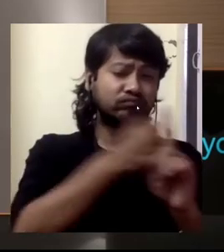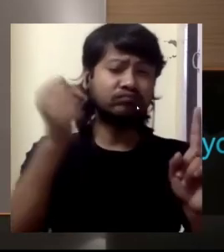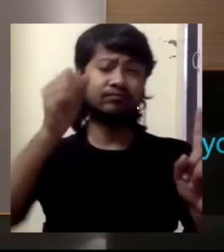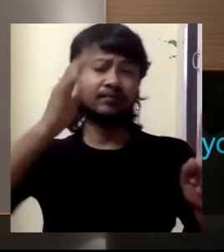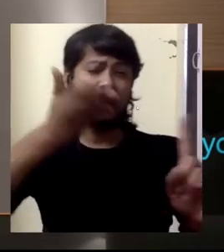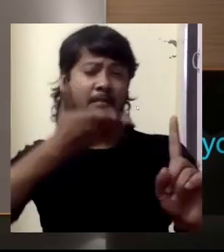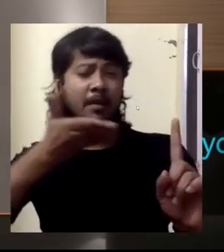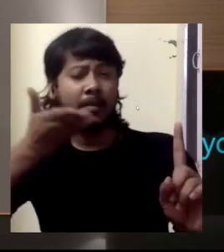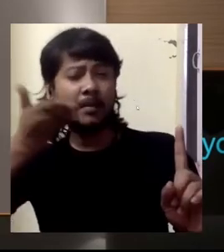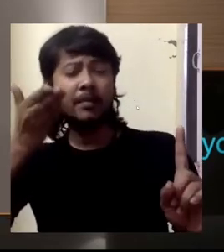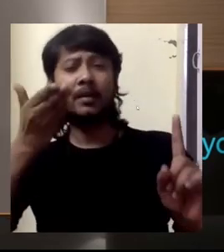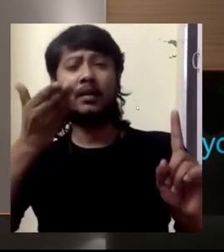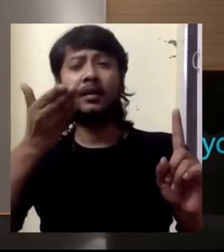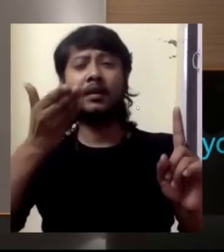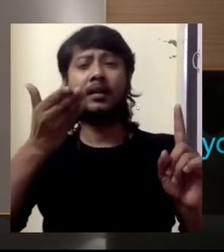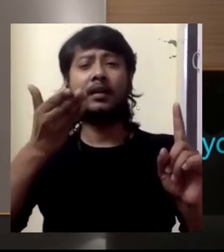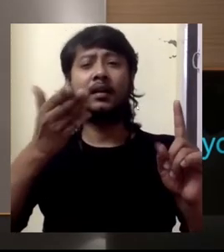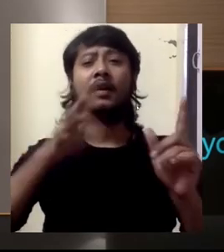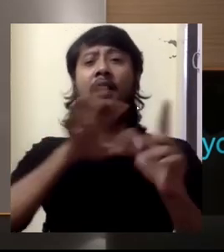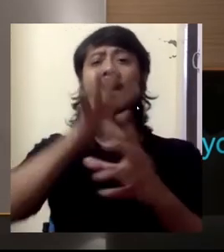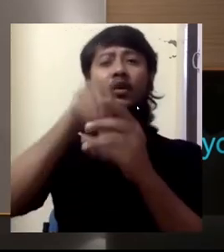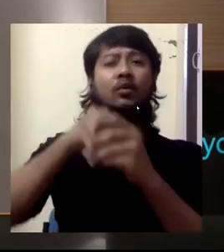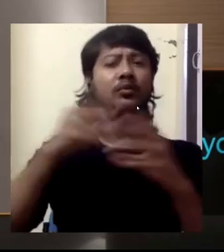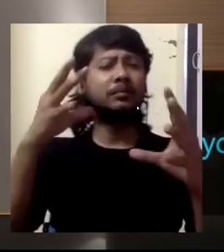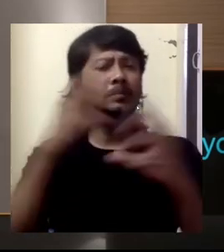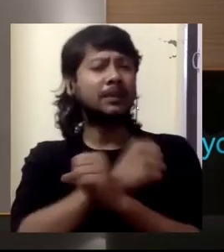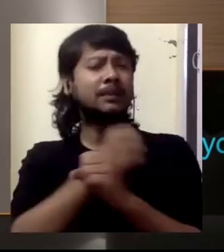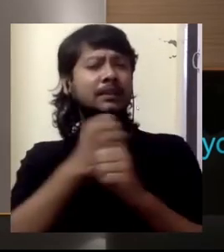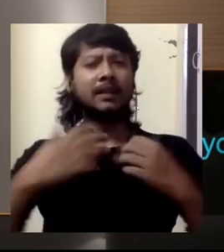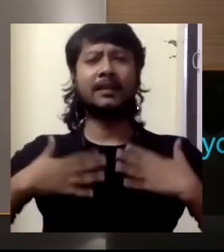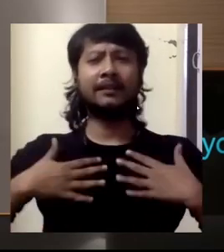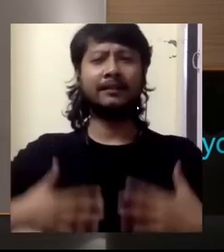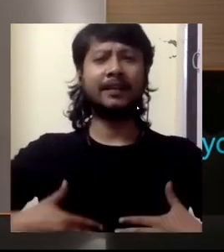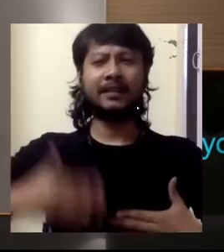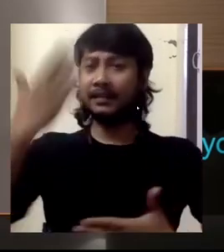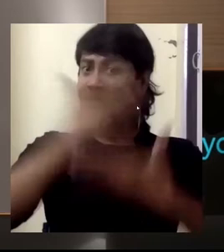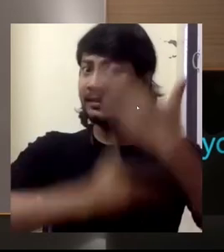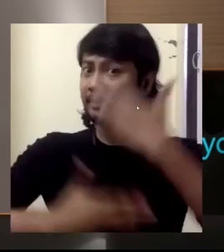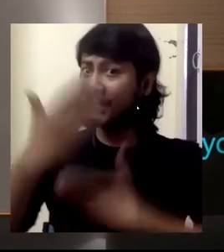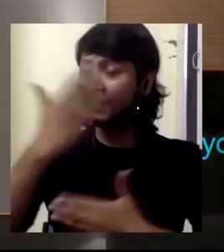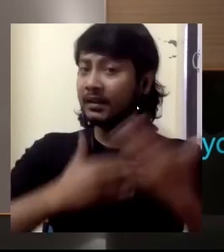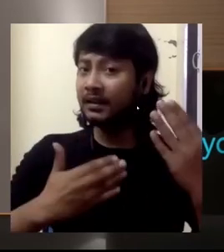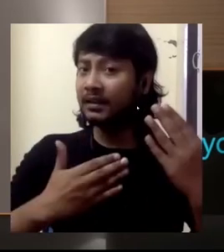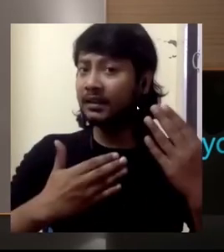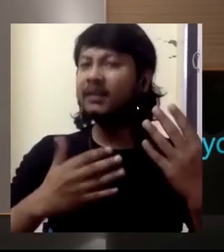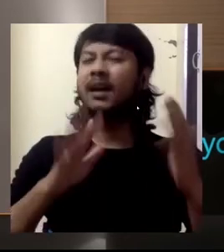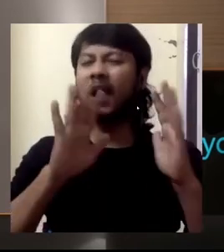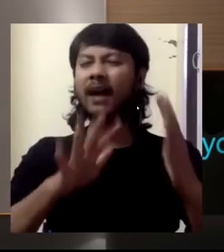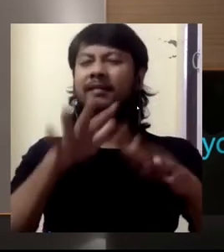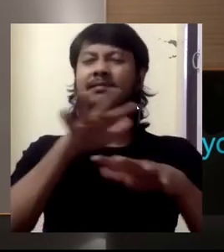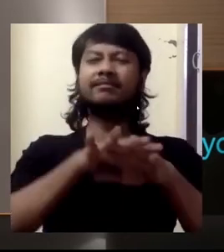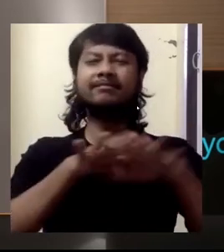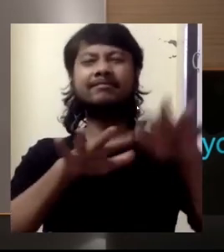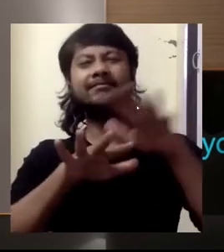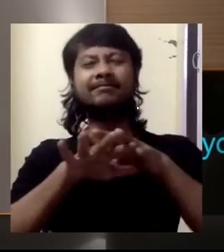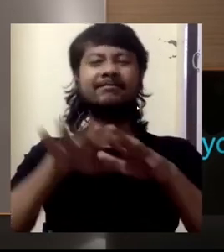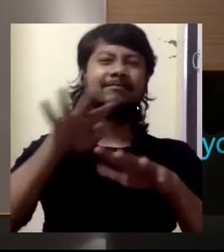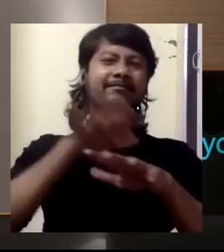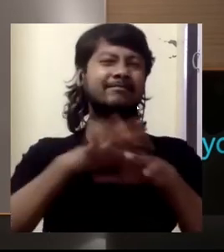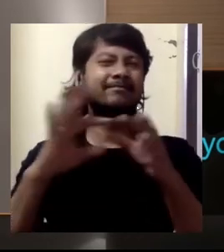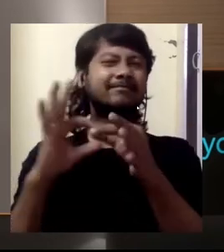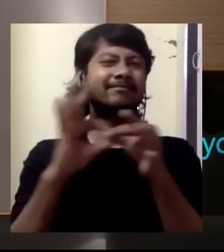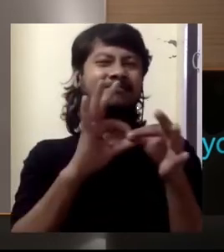of inclusion, physical disabilities, there are so many challenges that feed into the dysfunctionality and